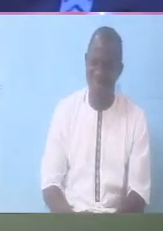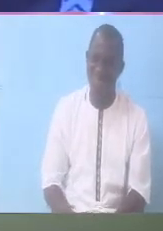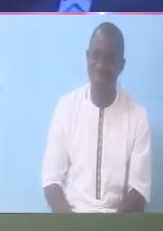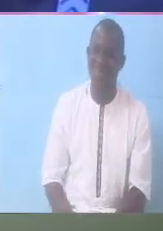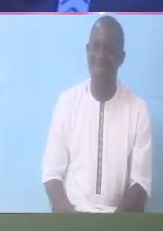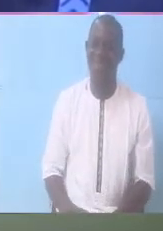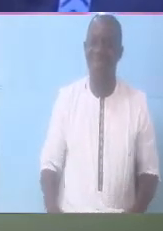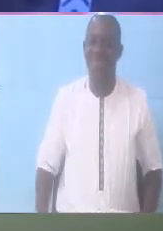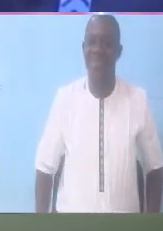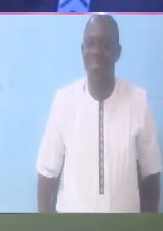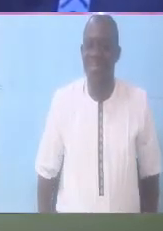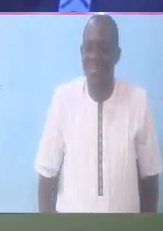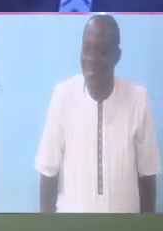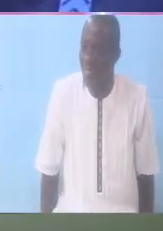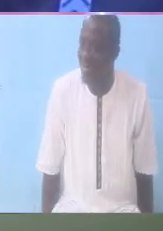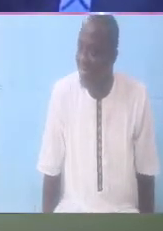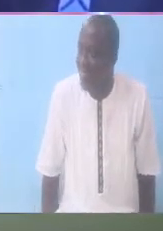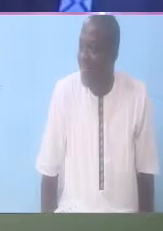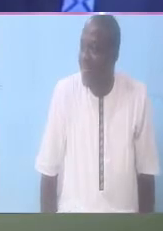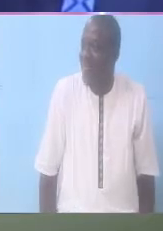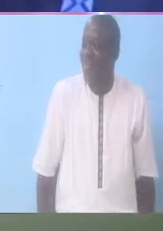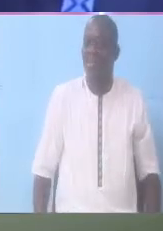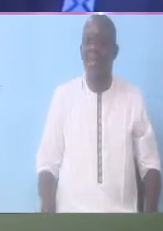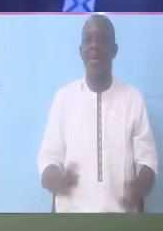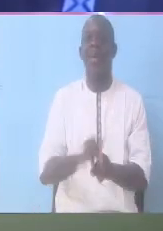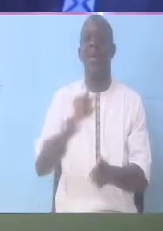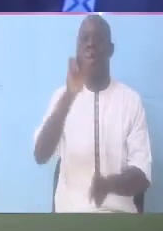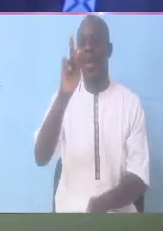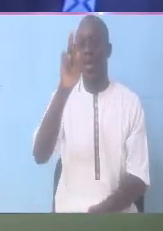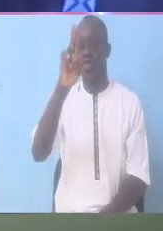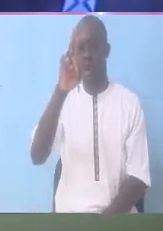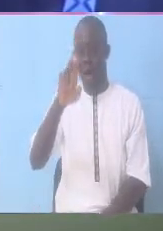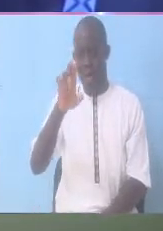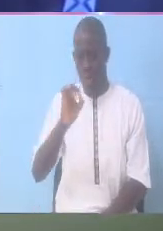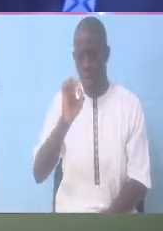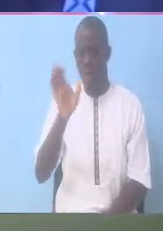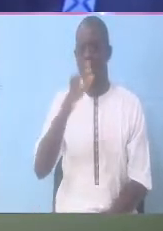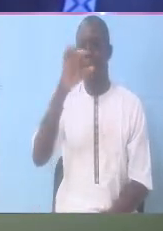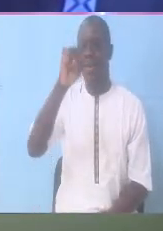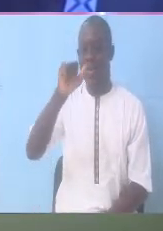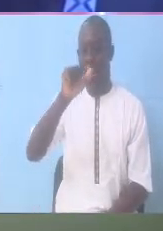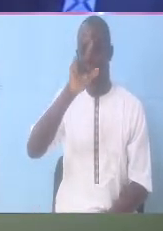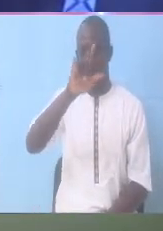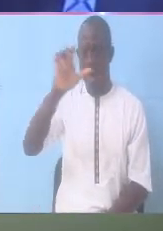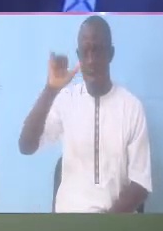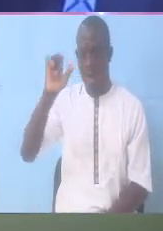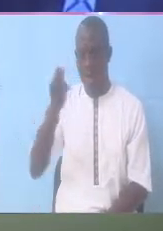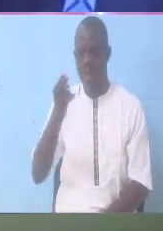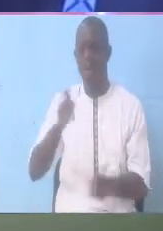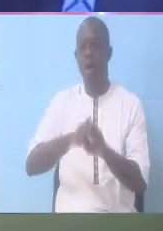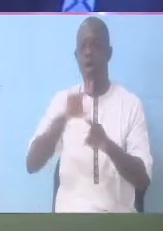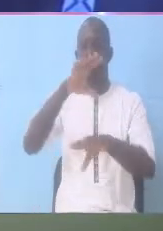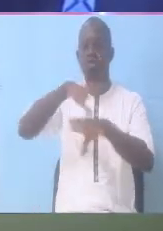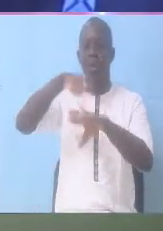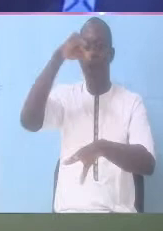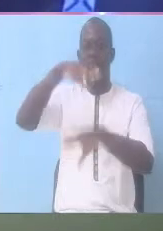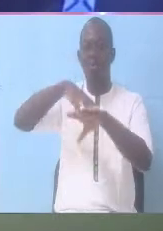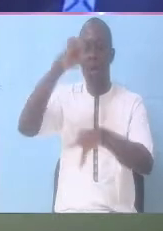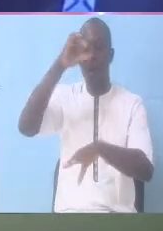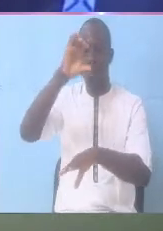Ah? No, Koro Sala, Sweden. Koro Sala, Sweden. Correct? Yes.